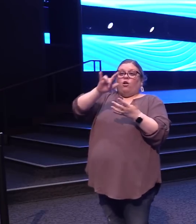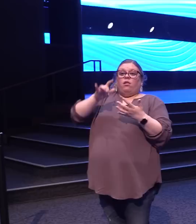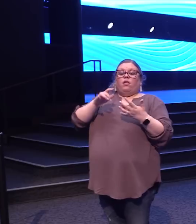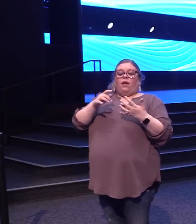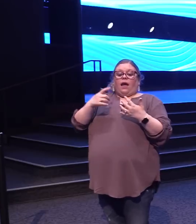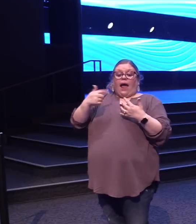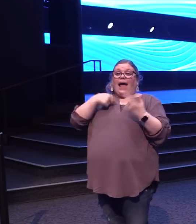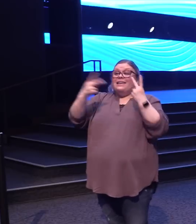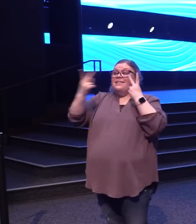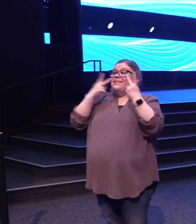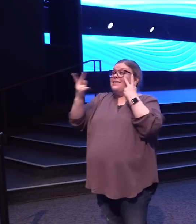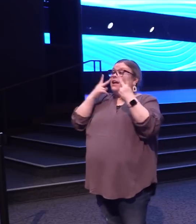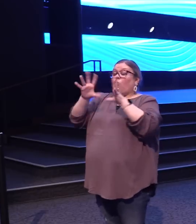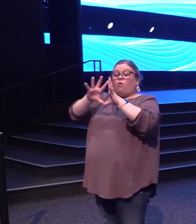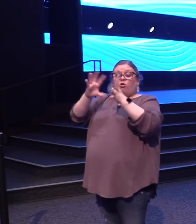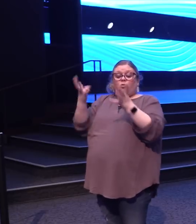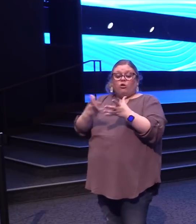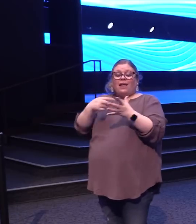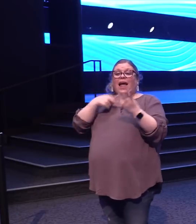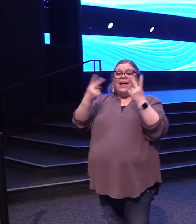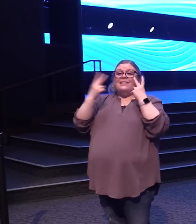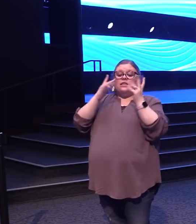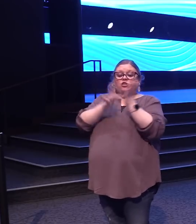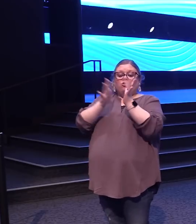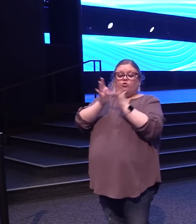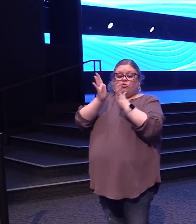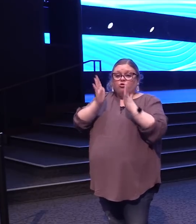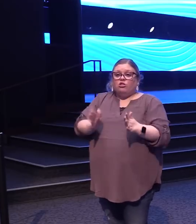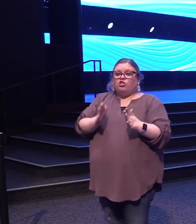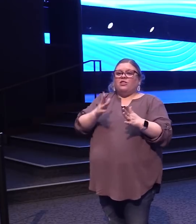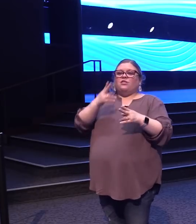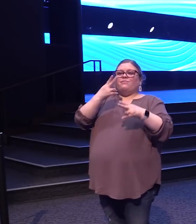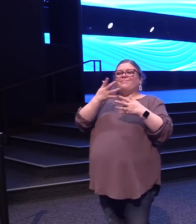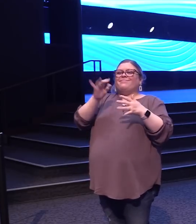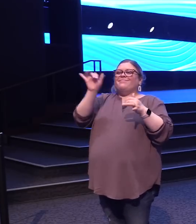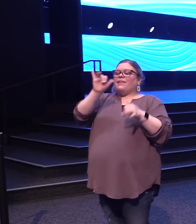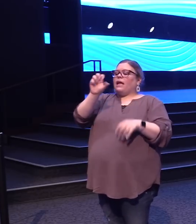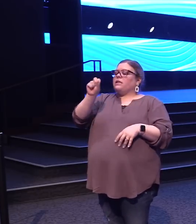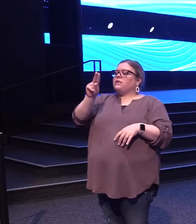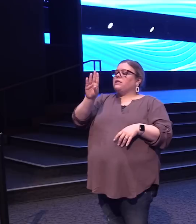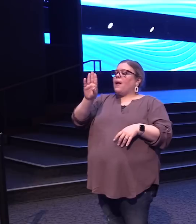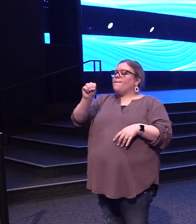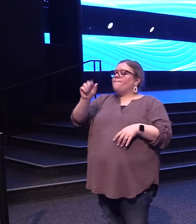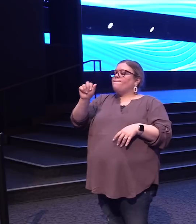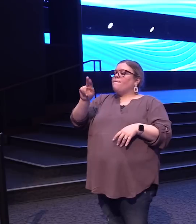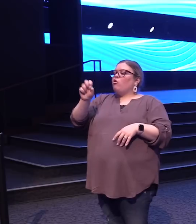see? Everywhere around the world, I see Christian submarines coming to the surface.